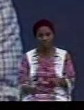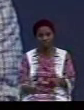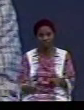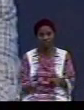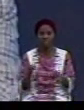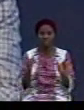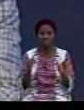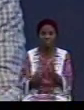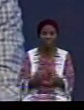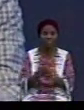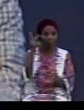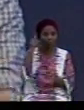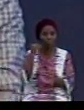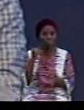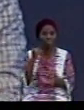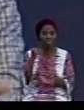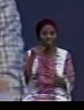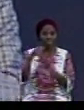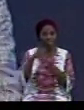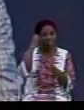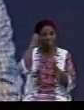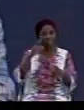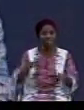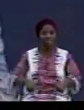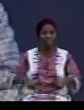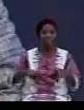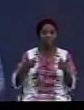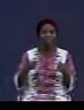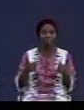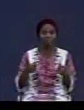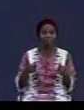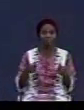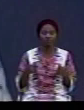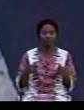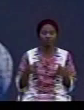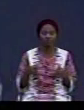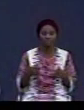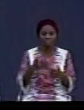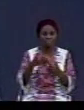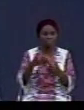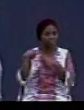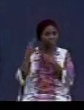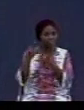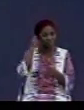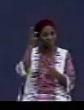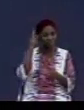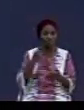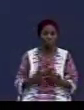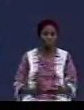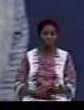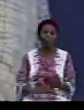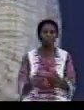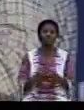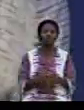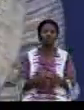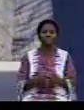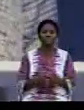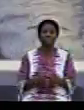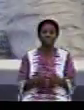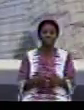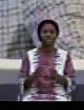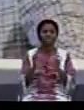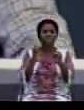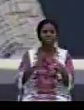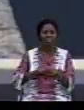was in his life before, since he was born. Can I tell you something? Before you